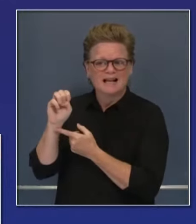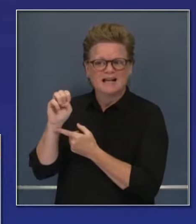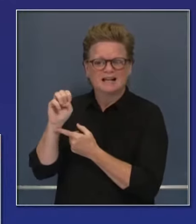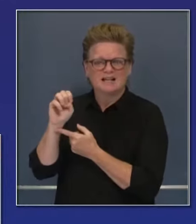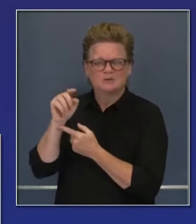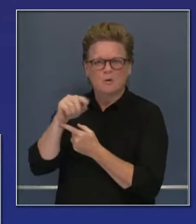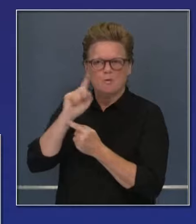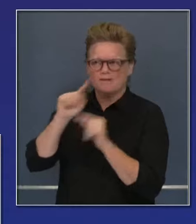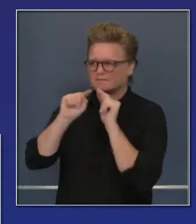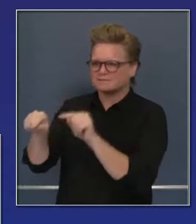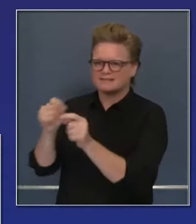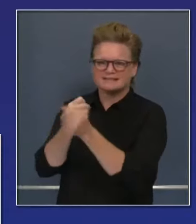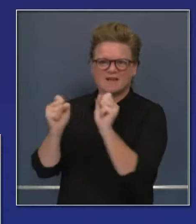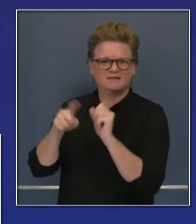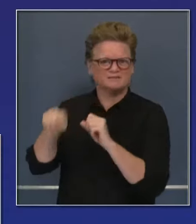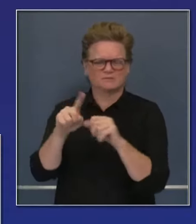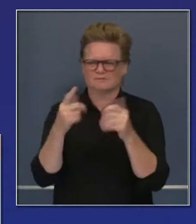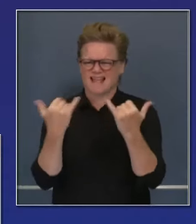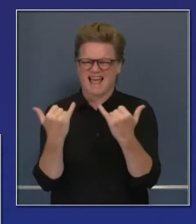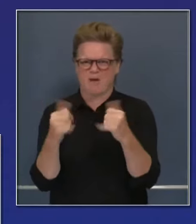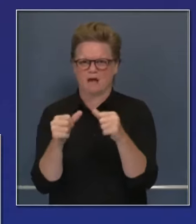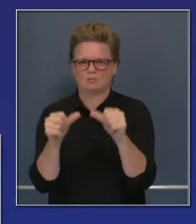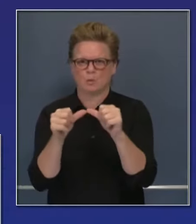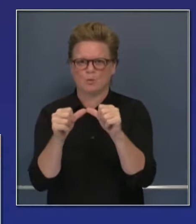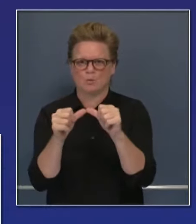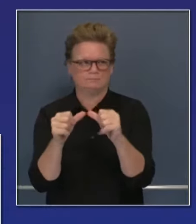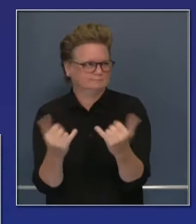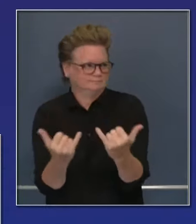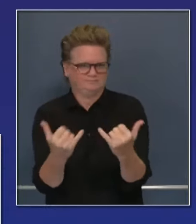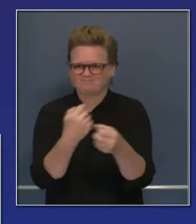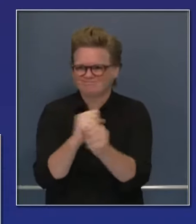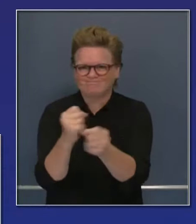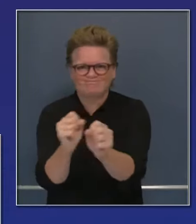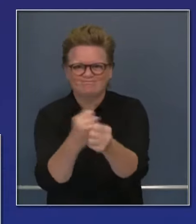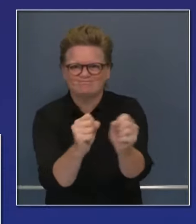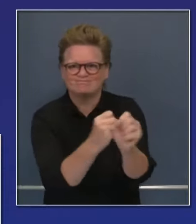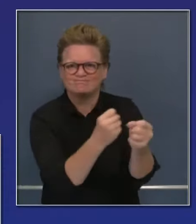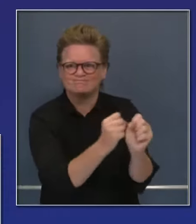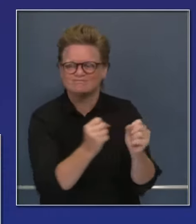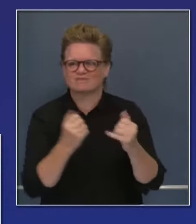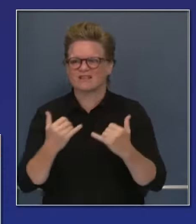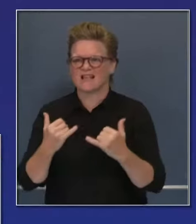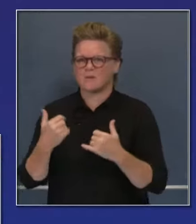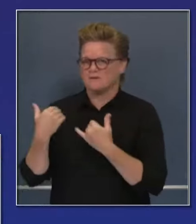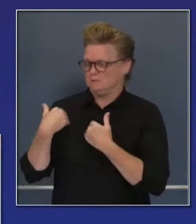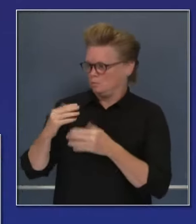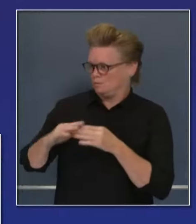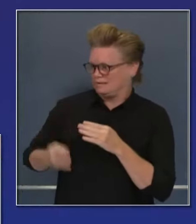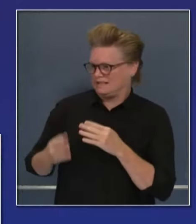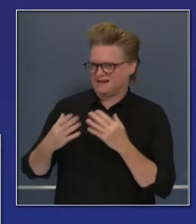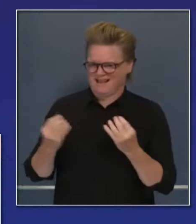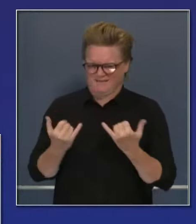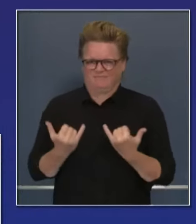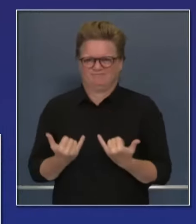ongoing rescue efforts and extraordinary effort over the weekend, demonstrably